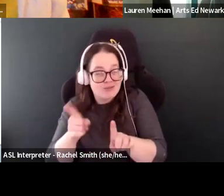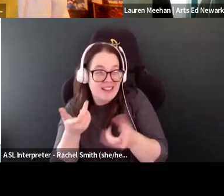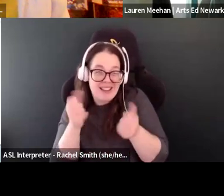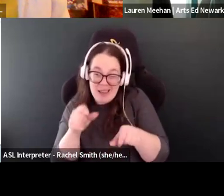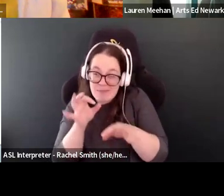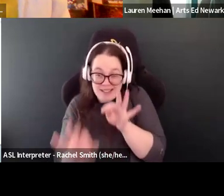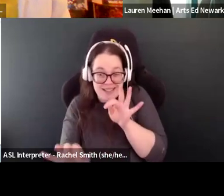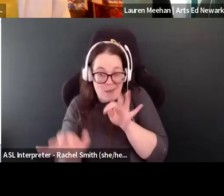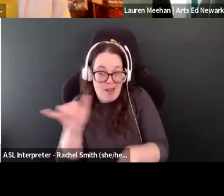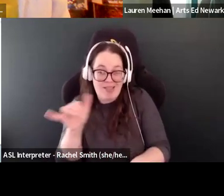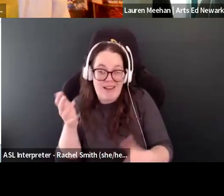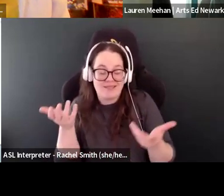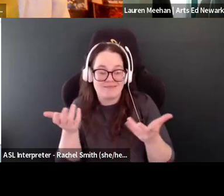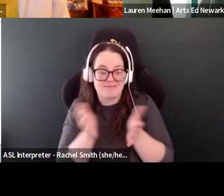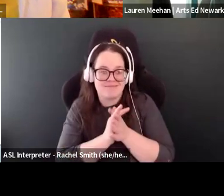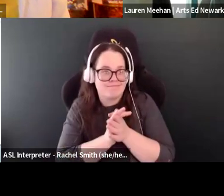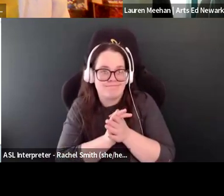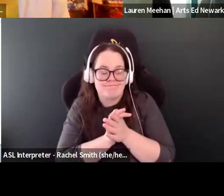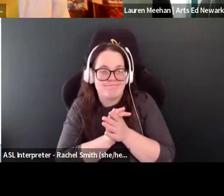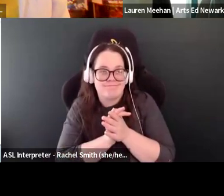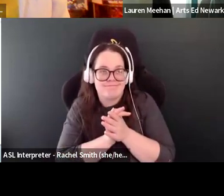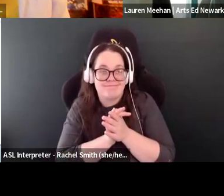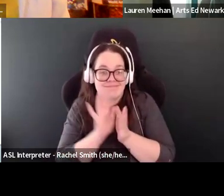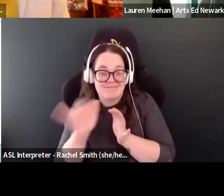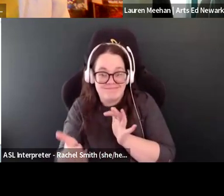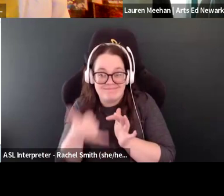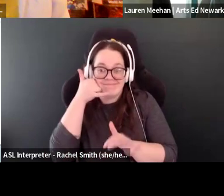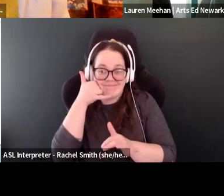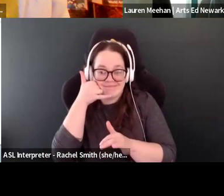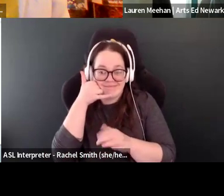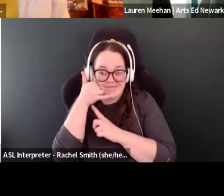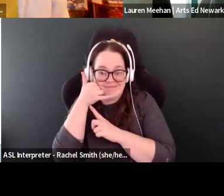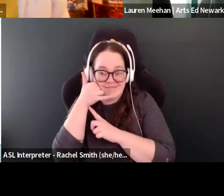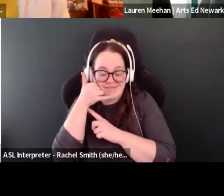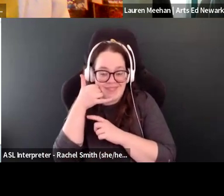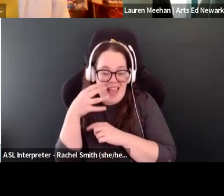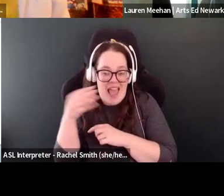as picking up the phone and